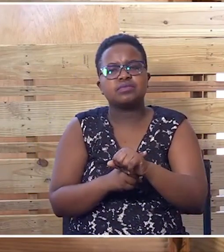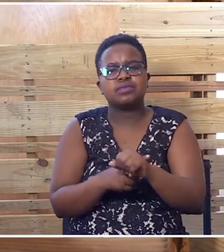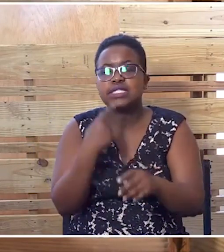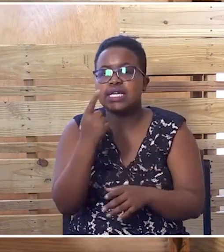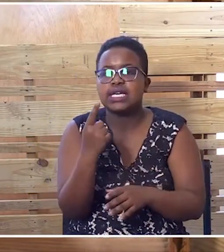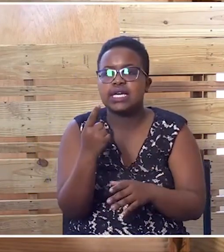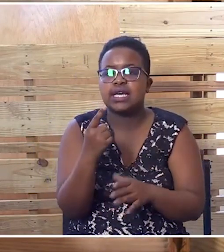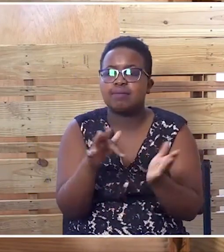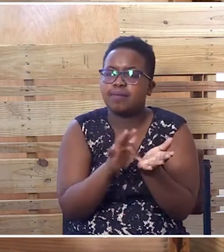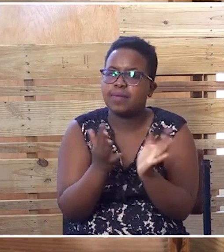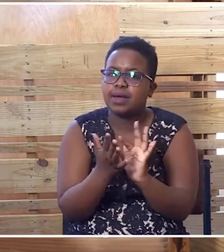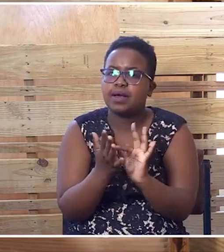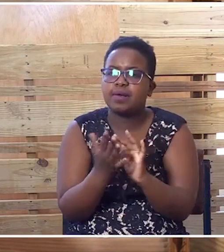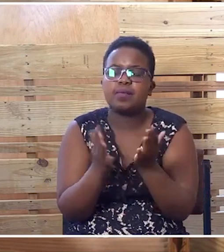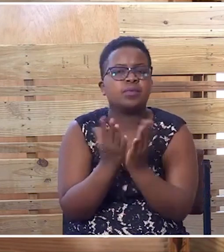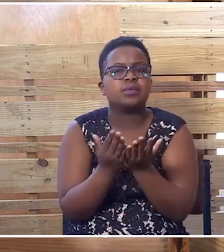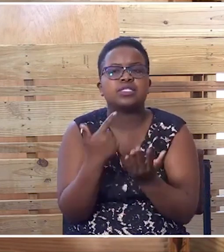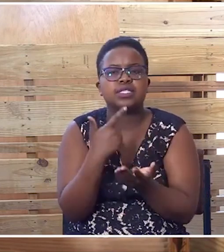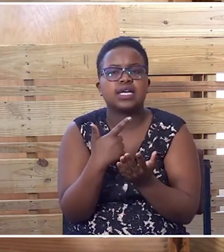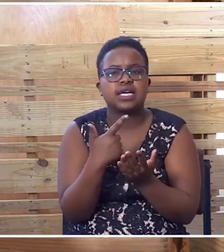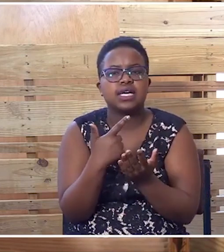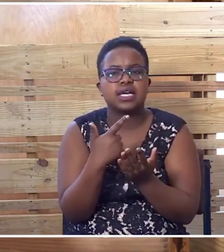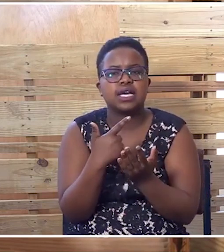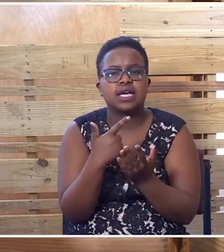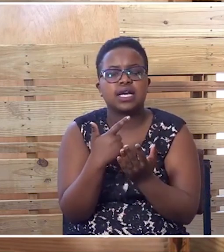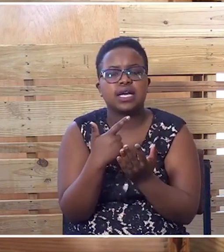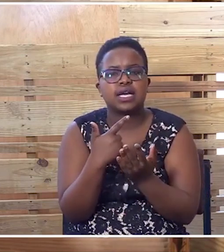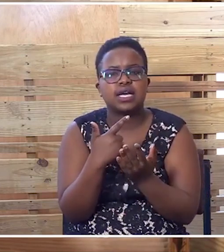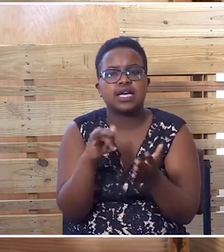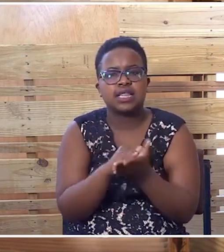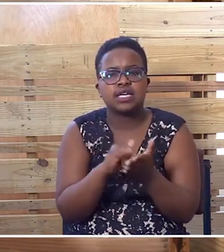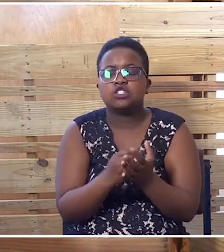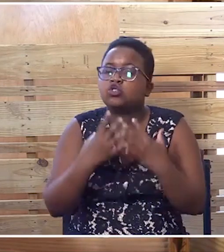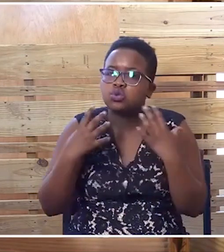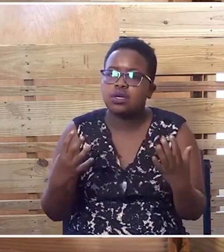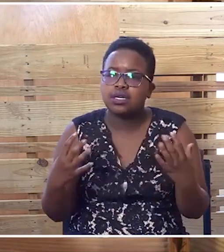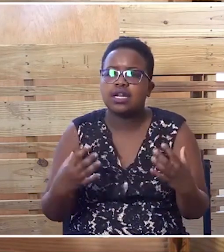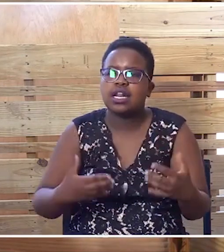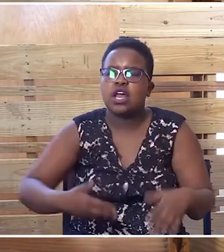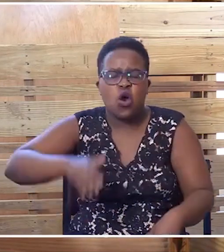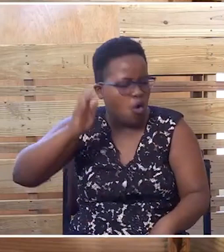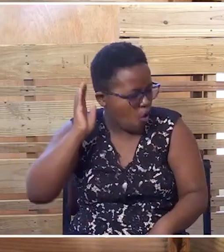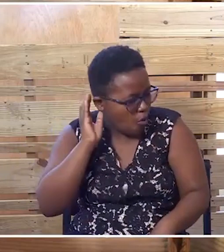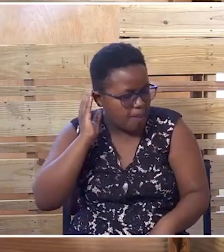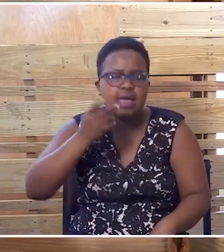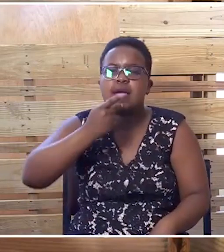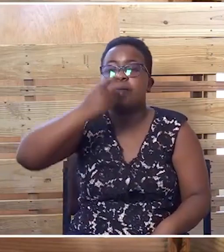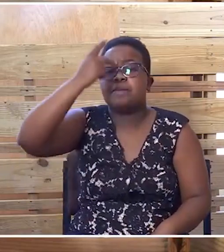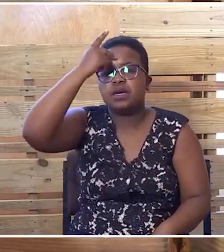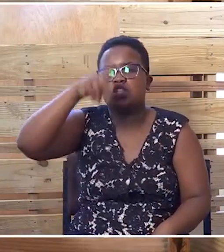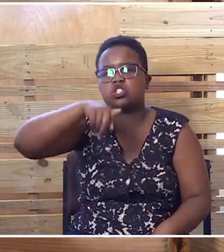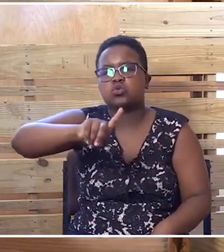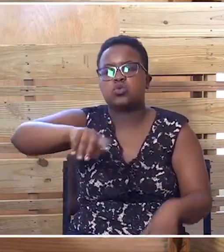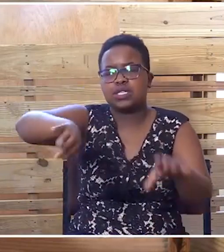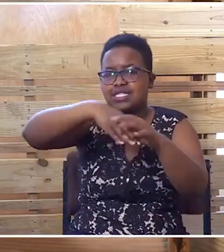Because it says, that's Ephesians chapter 6, verse 1 to 3, that children, obey your parents in the Lord,